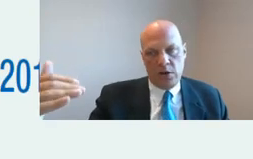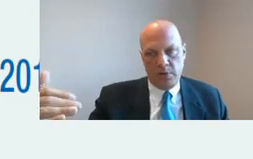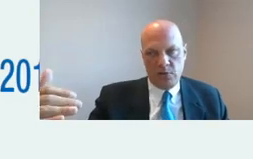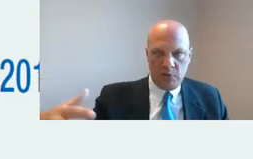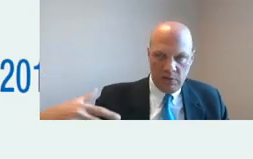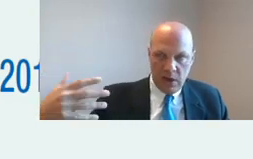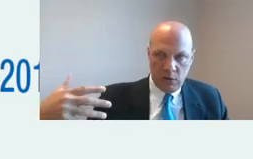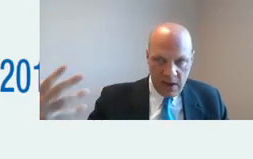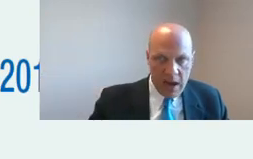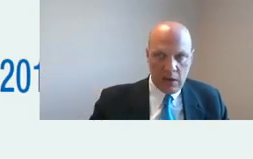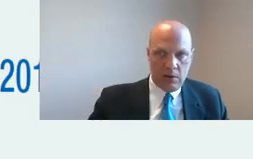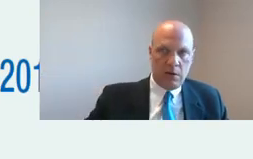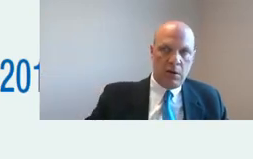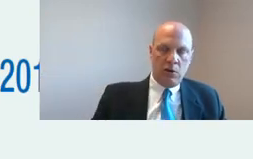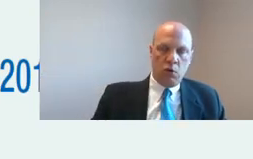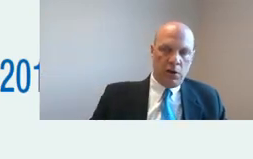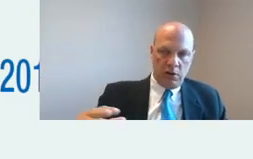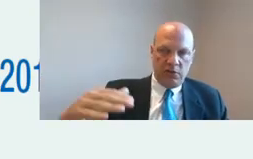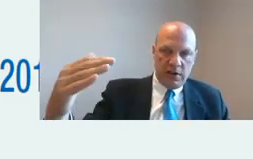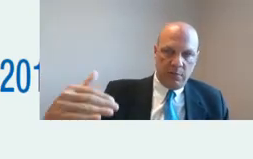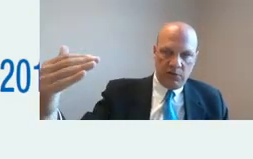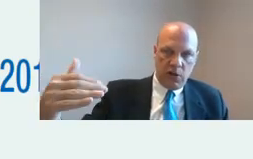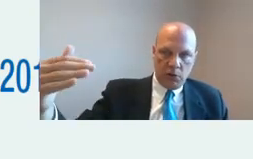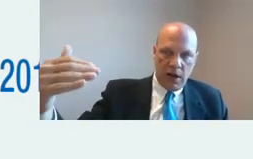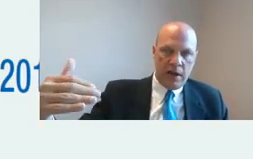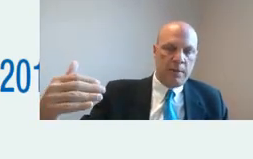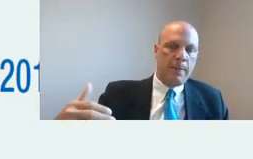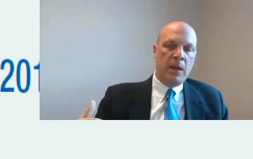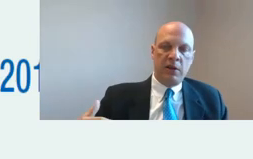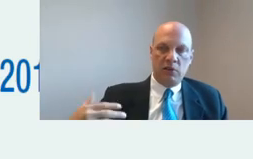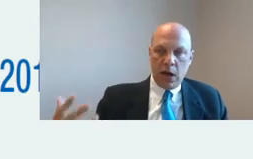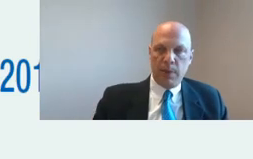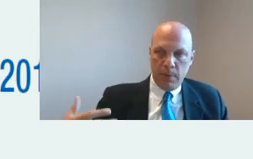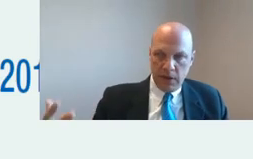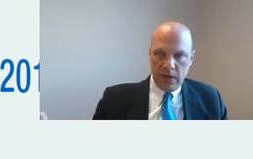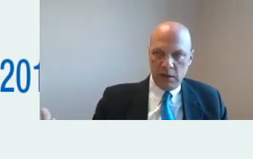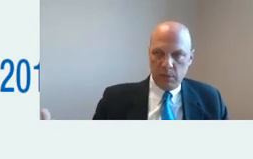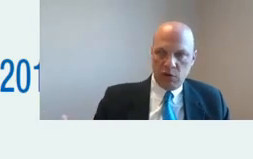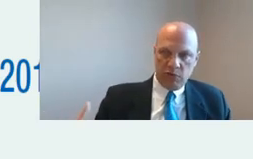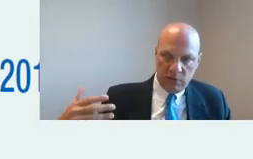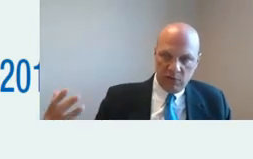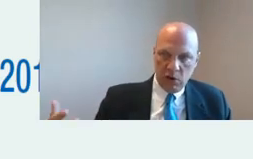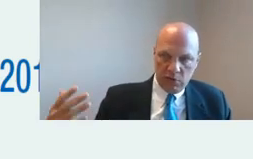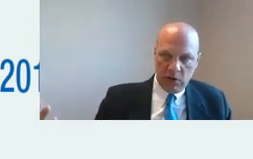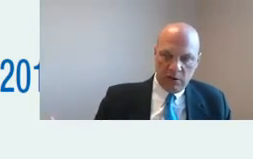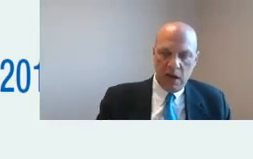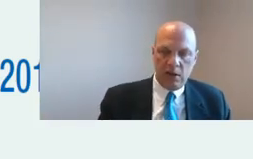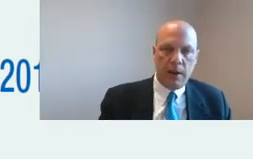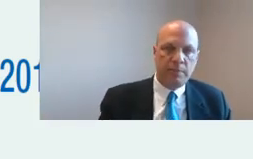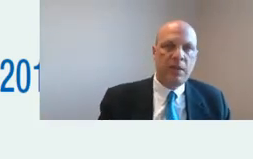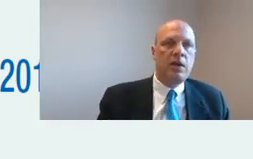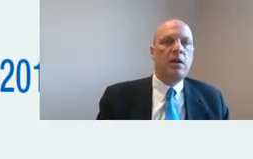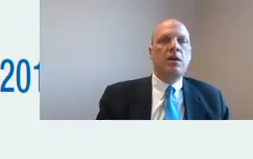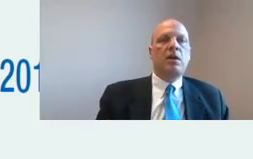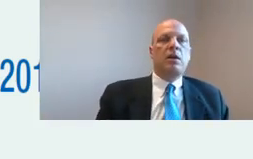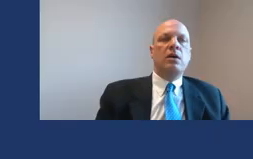line are the prescriptions that were taken in Oregon. You see that's a much lower line. These a lot of people that get the prescriptions don't take